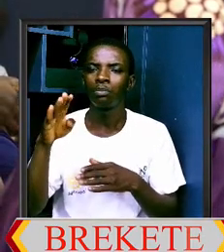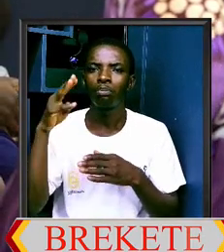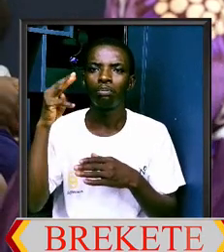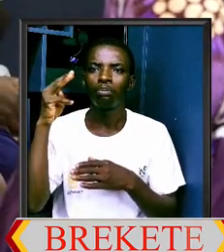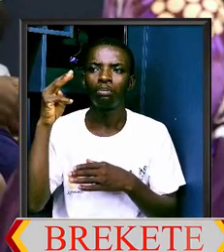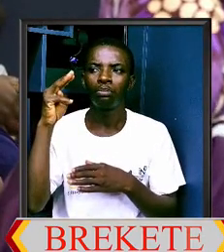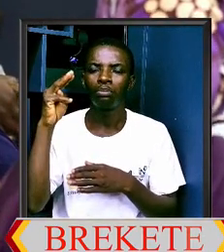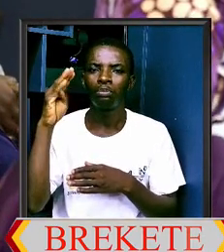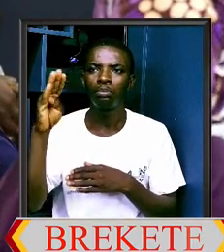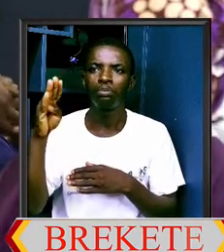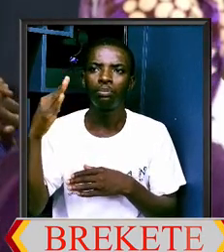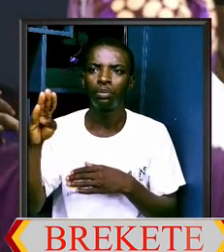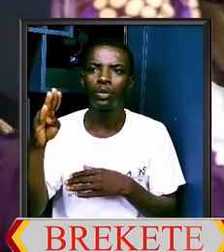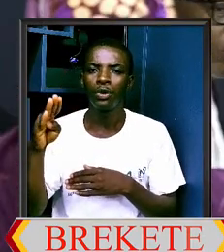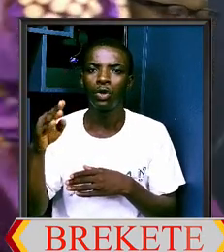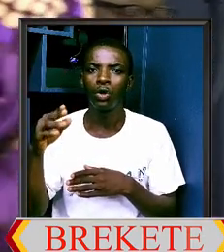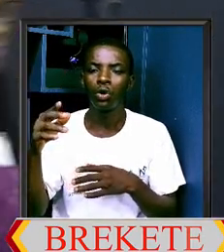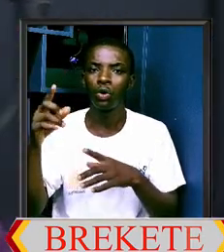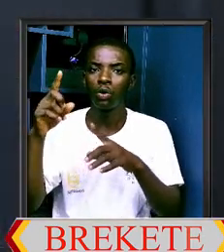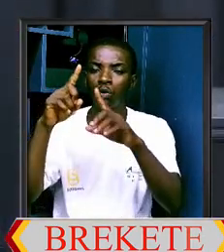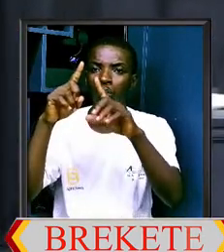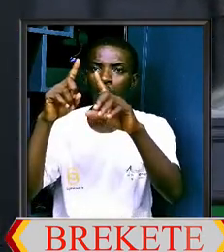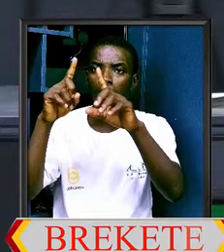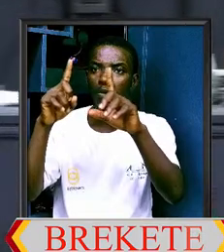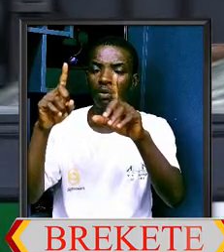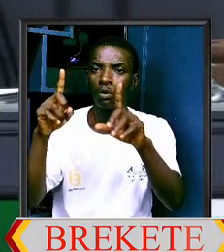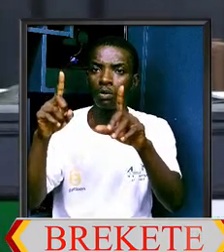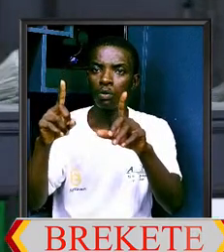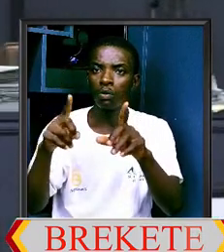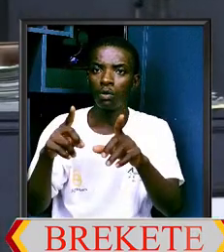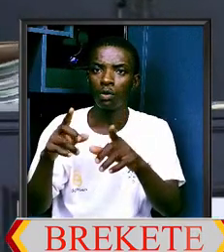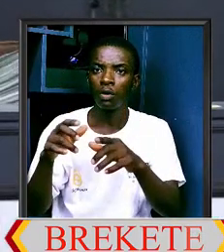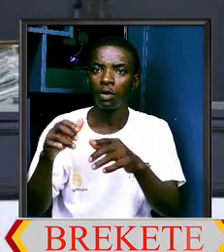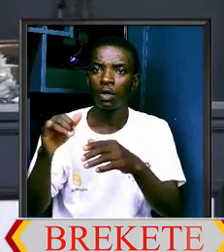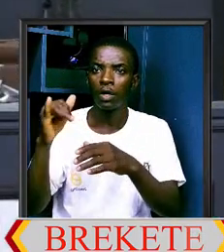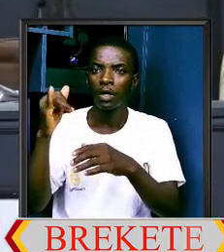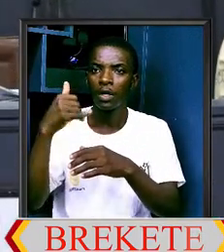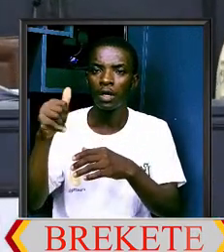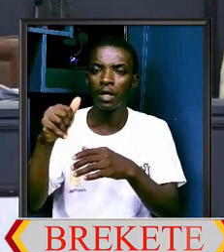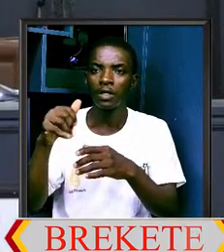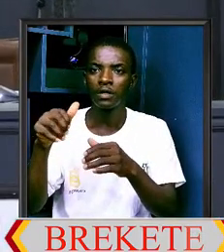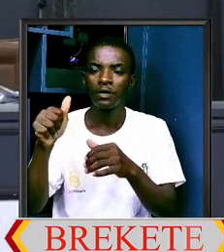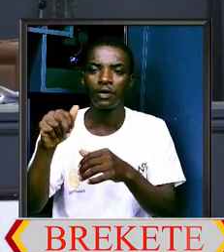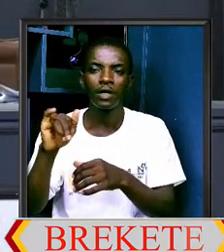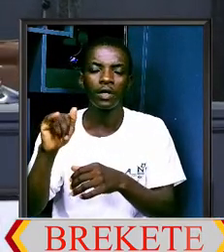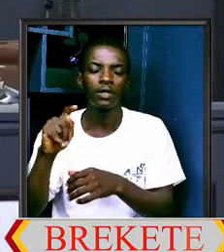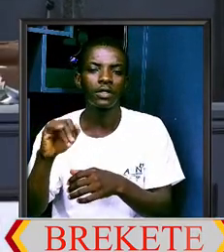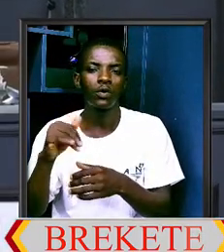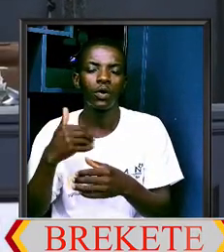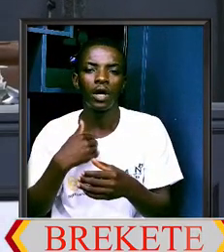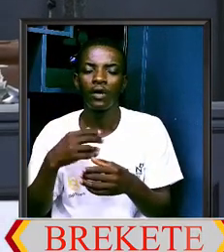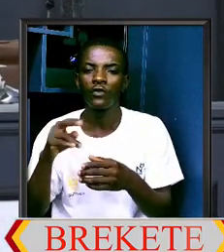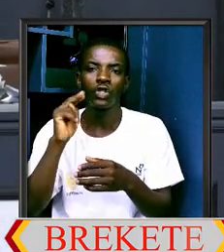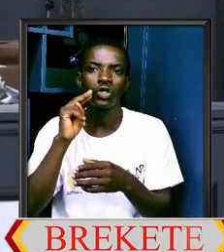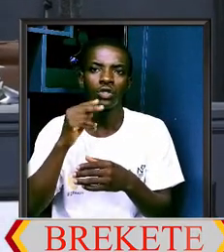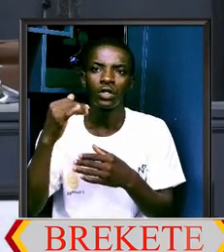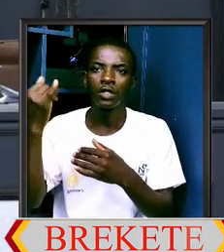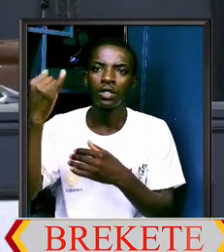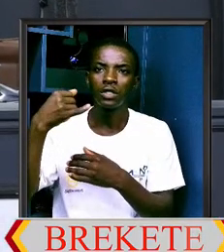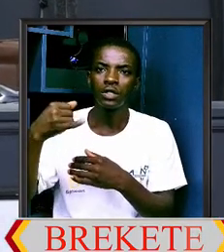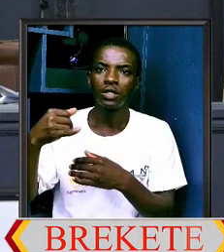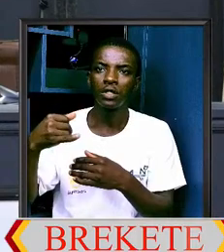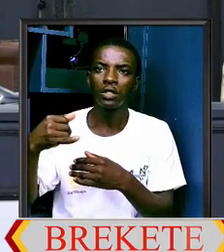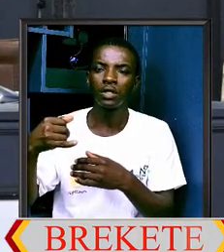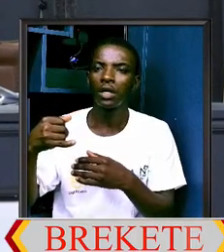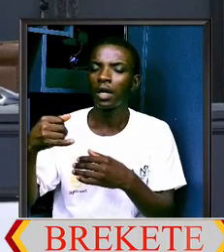billions of naira. Only logo. If you know the graphic artist where we get for Nigeria, then go design